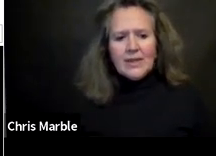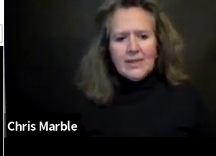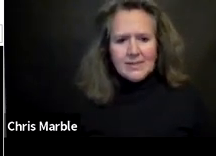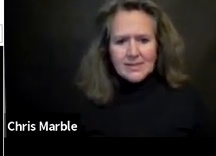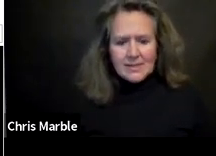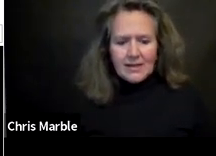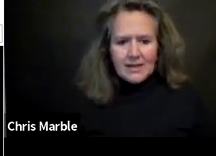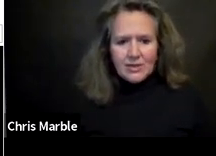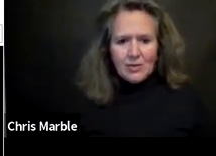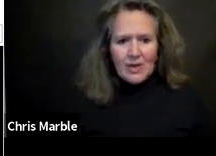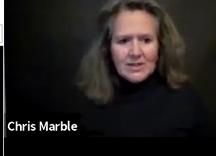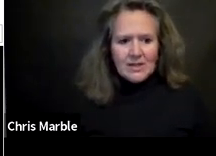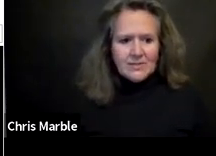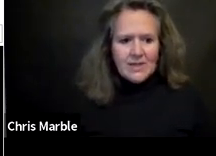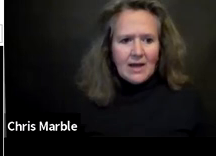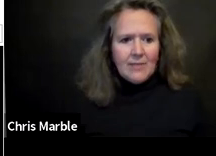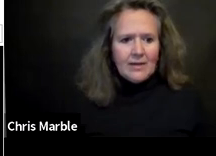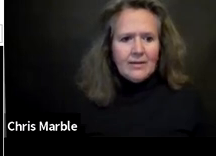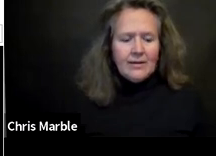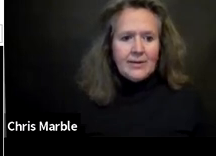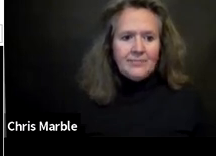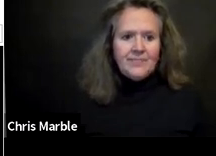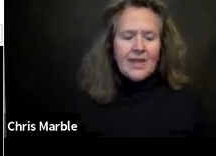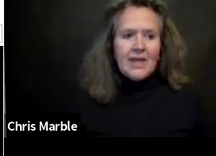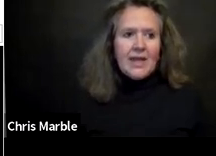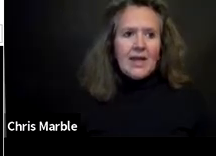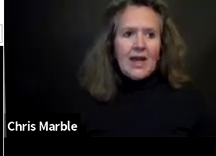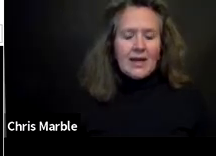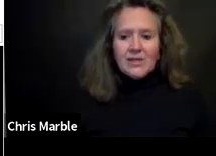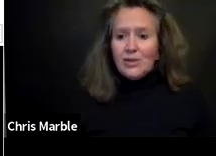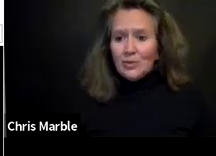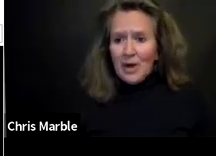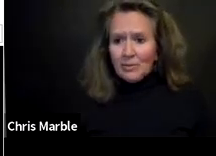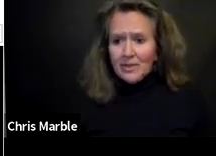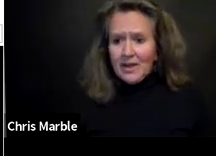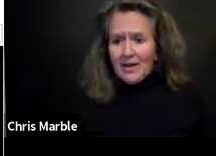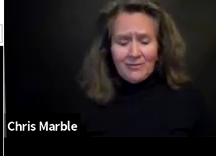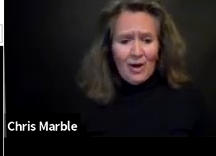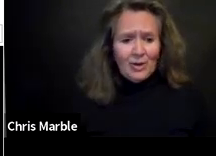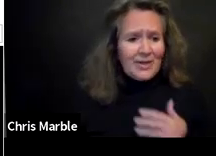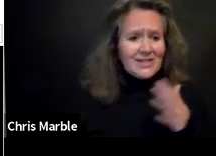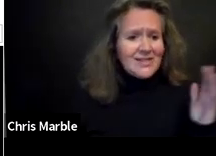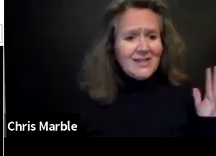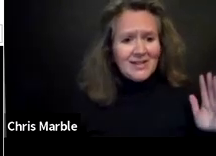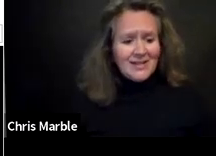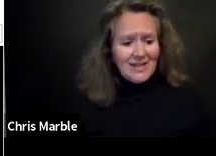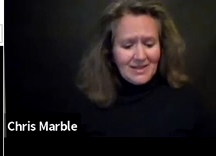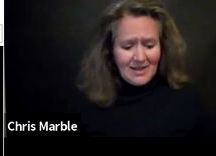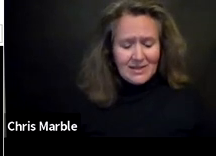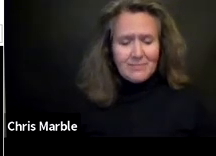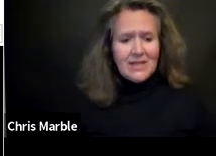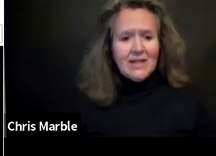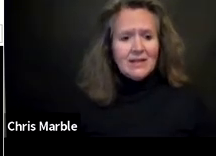So this is a slide that I do want to take some time on. As you probably have all been seeing